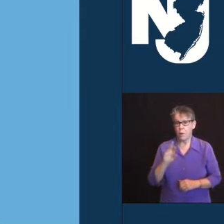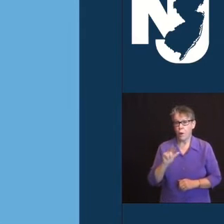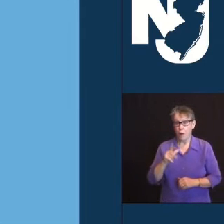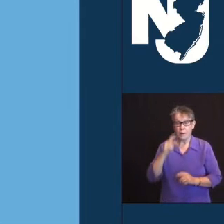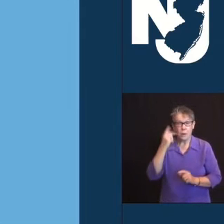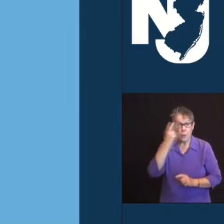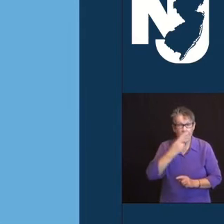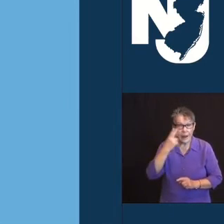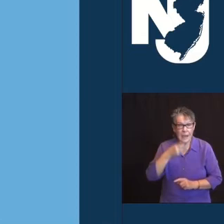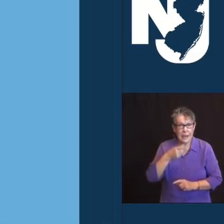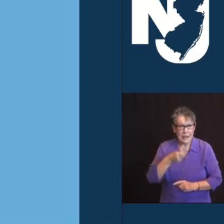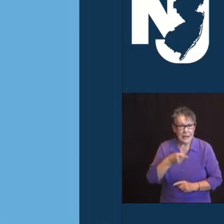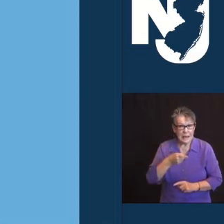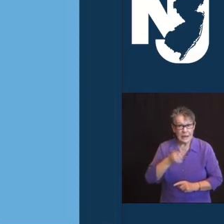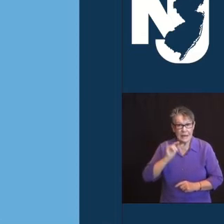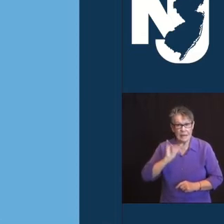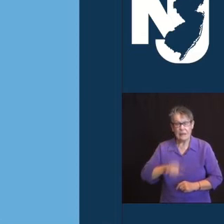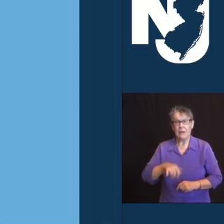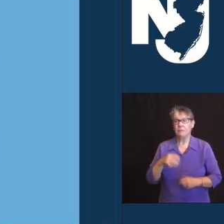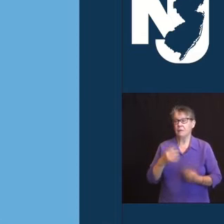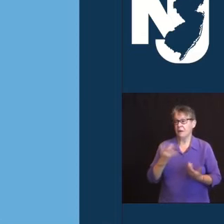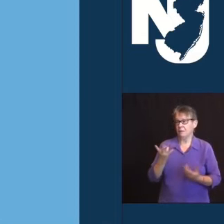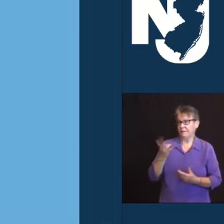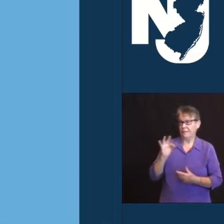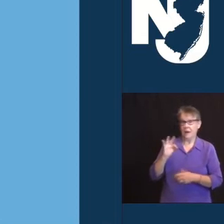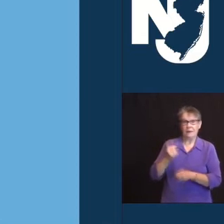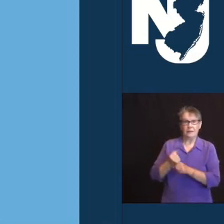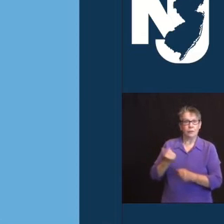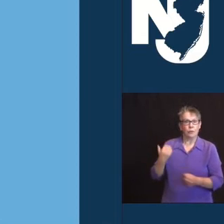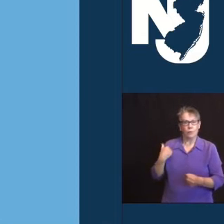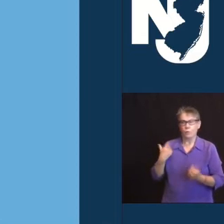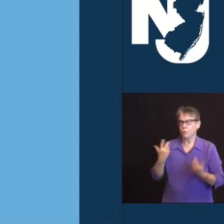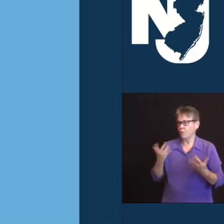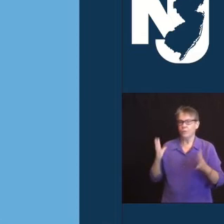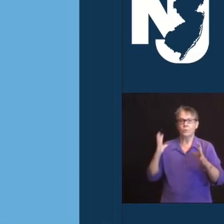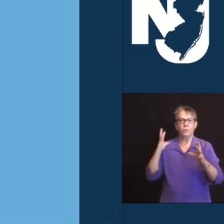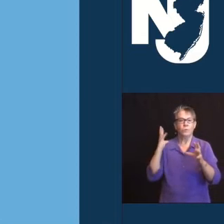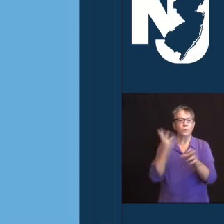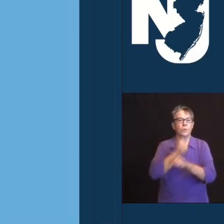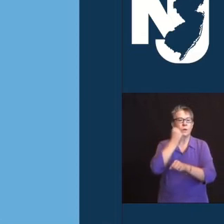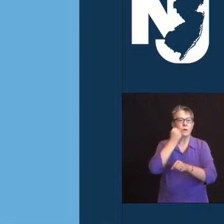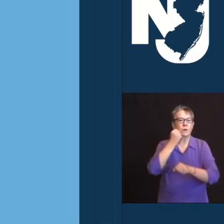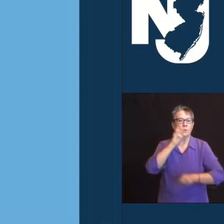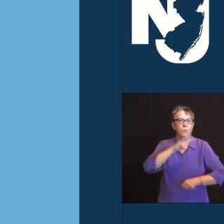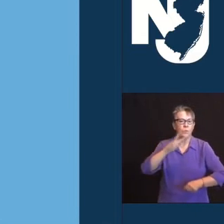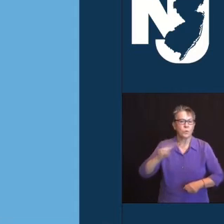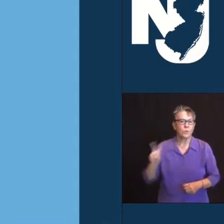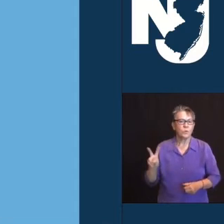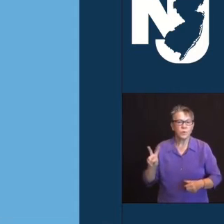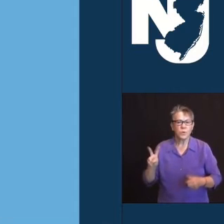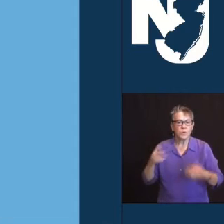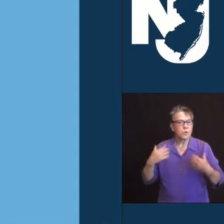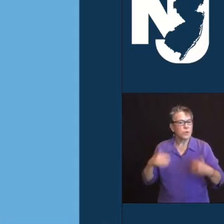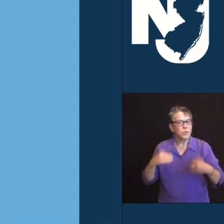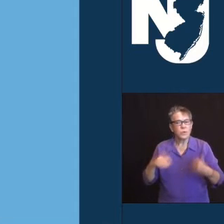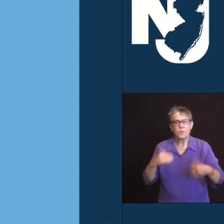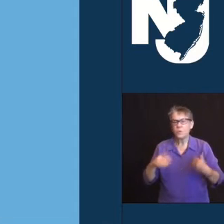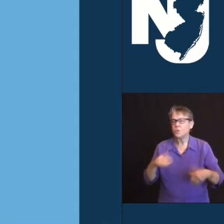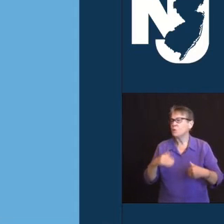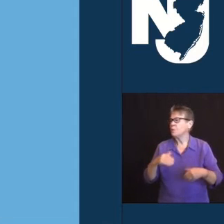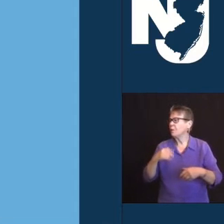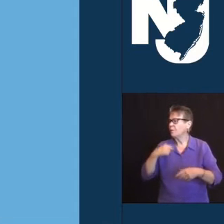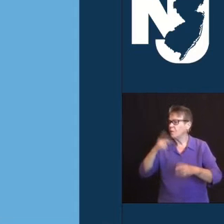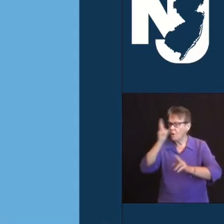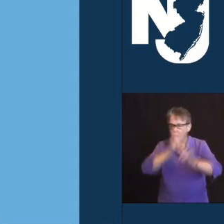War II generation are dwindling, and we honor every single one of them. The entire nation was engaged in that